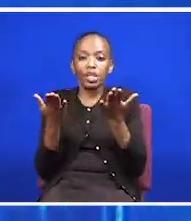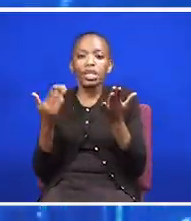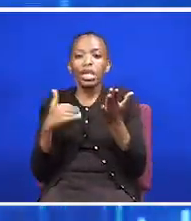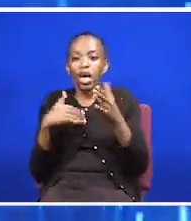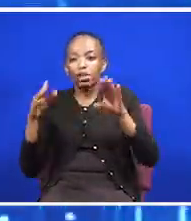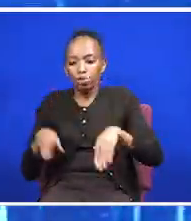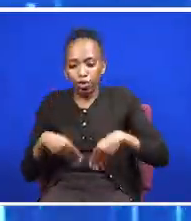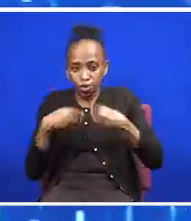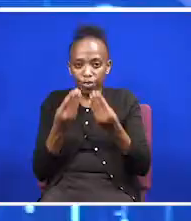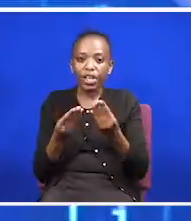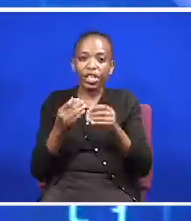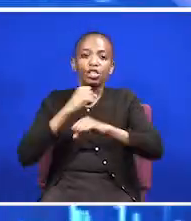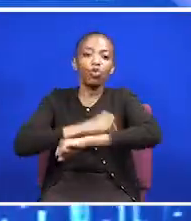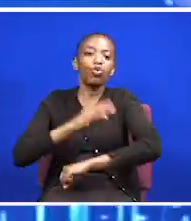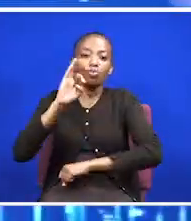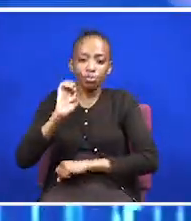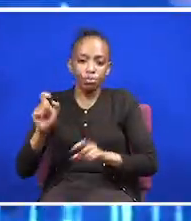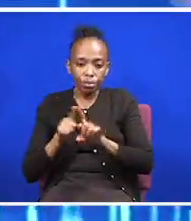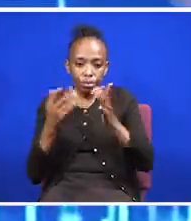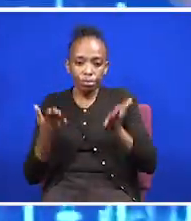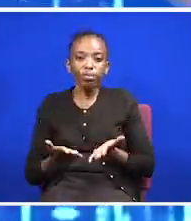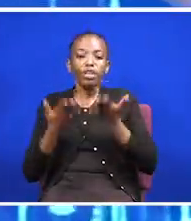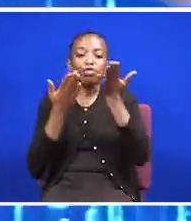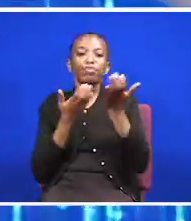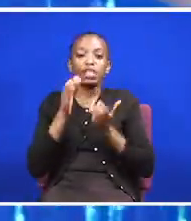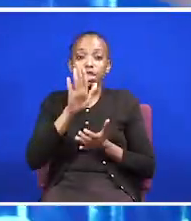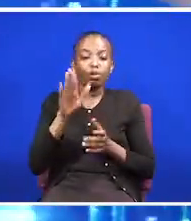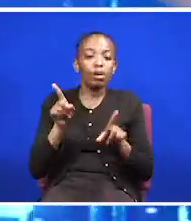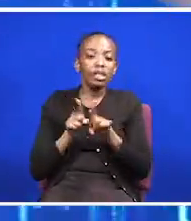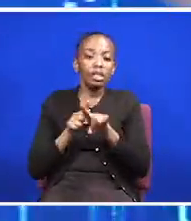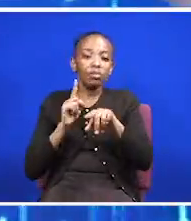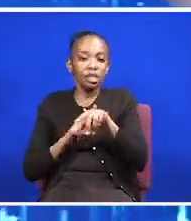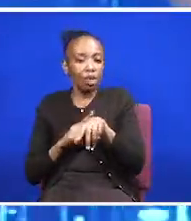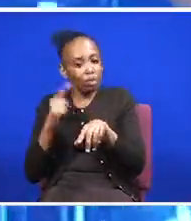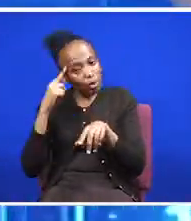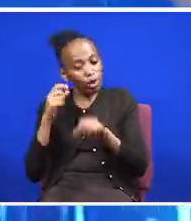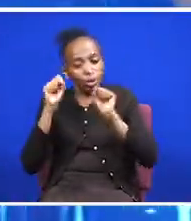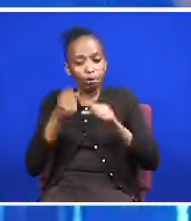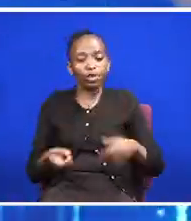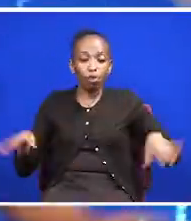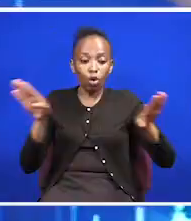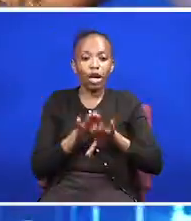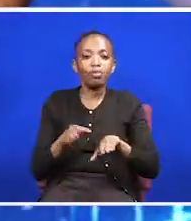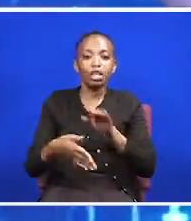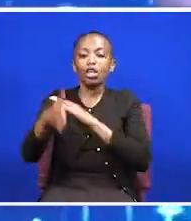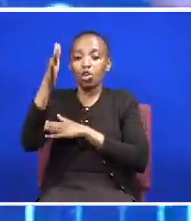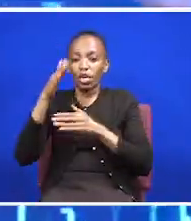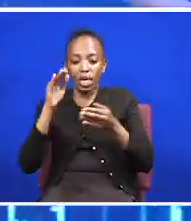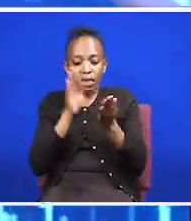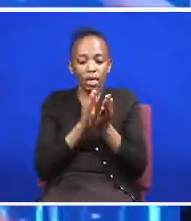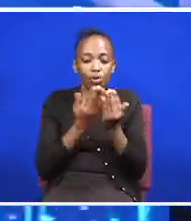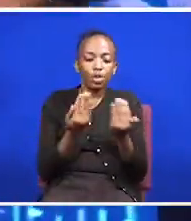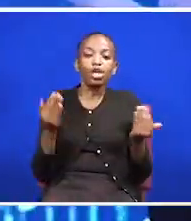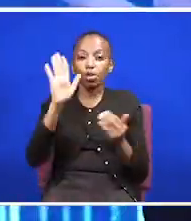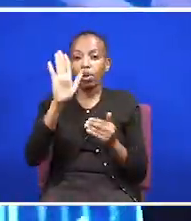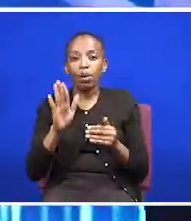He has provided school fees. He has lifted up your business. Even when it seemed like it's going to crash, He has kept your children.